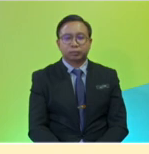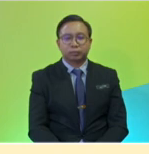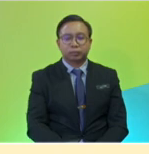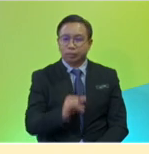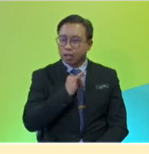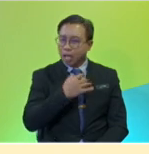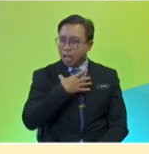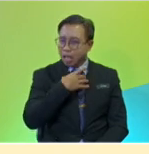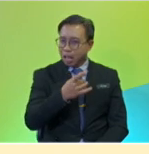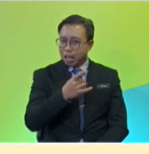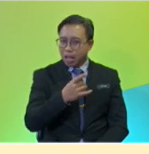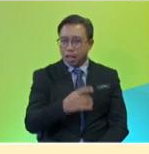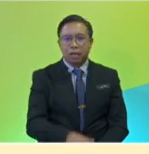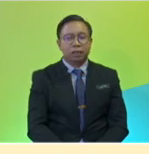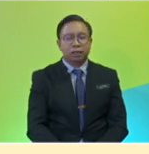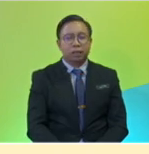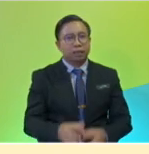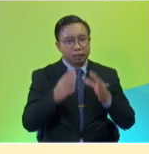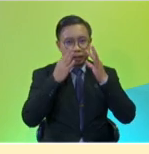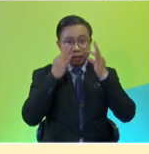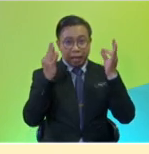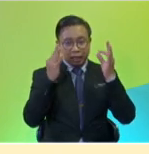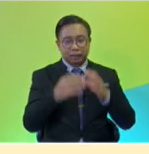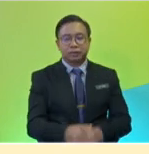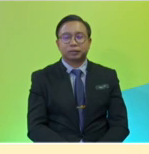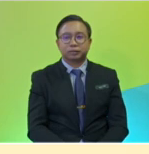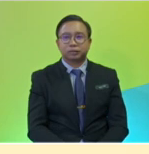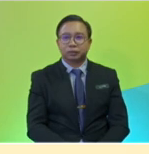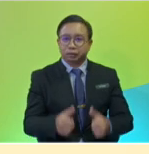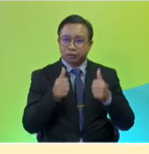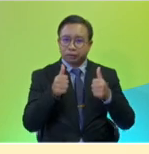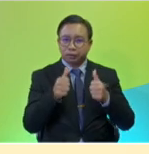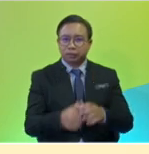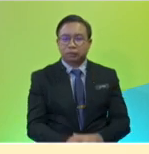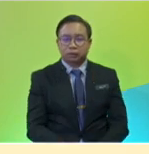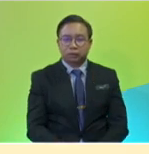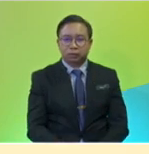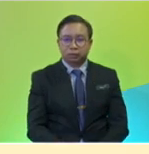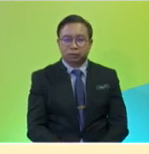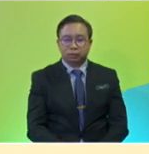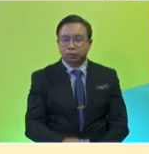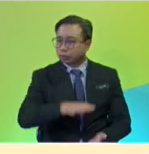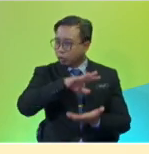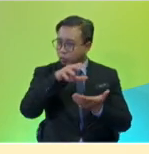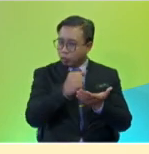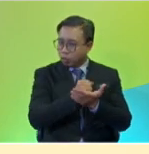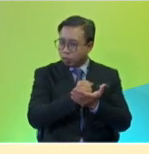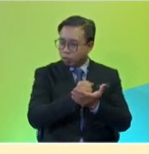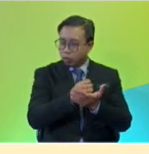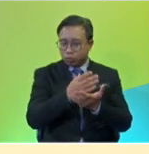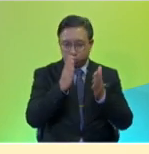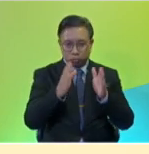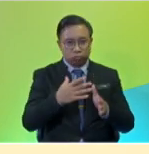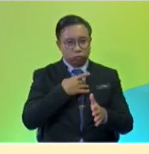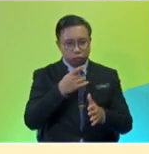I like cat. I like cat. Okay. Good job. Yeah. Many people love cats, right? They pet the cat. Okay,